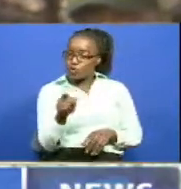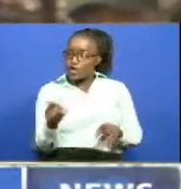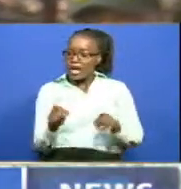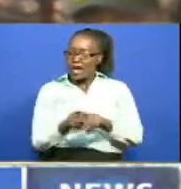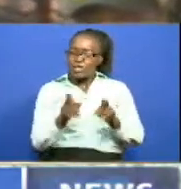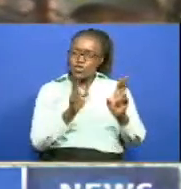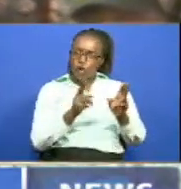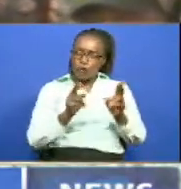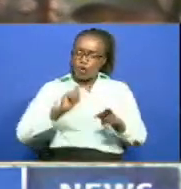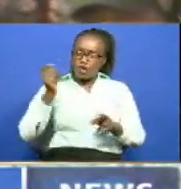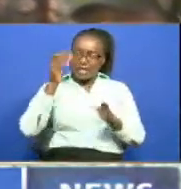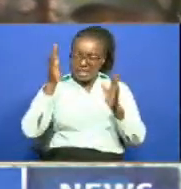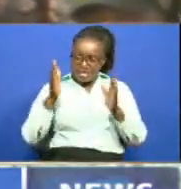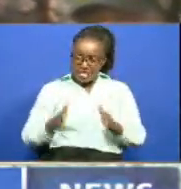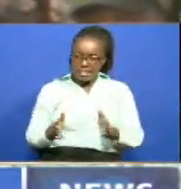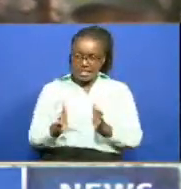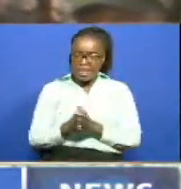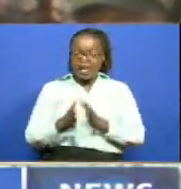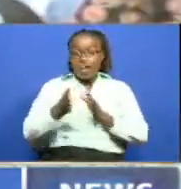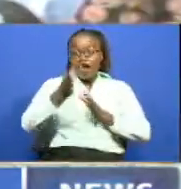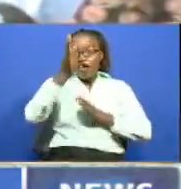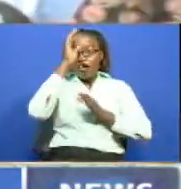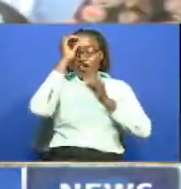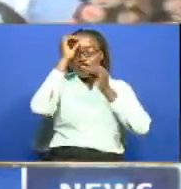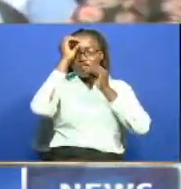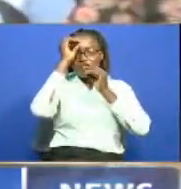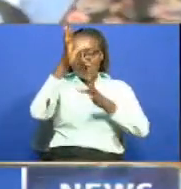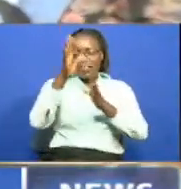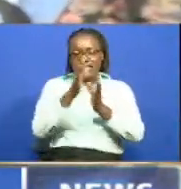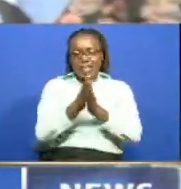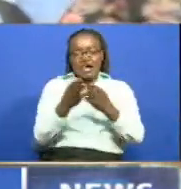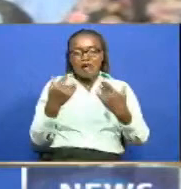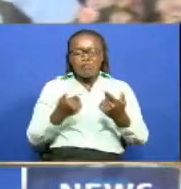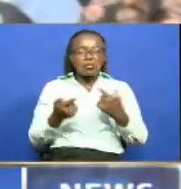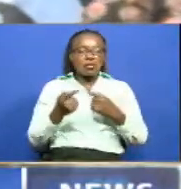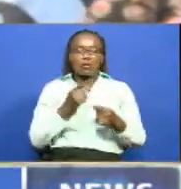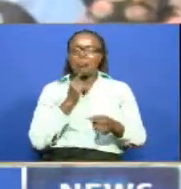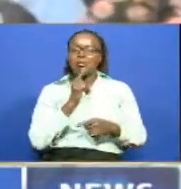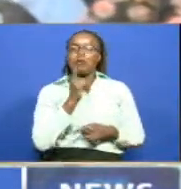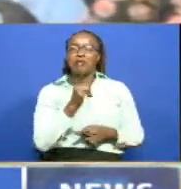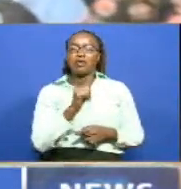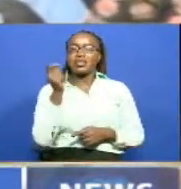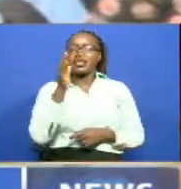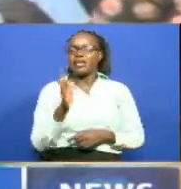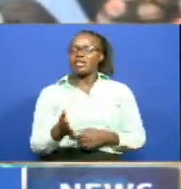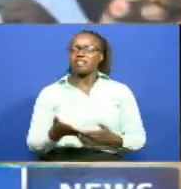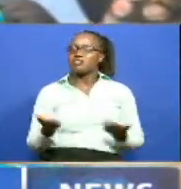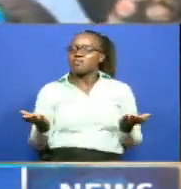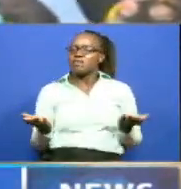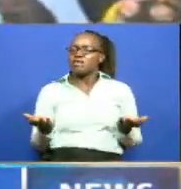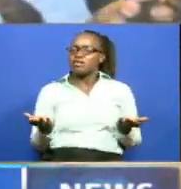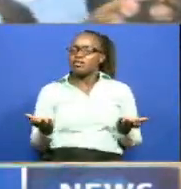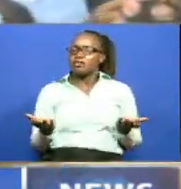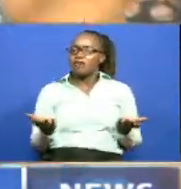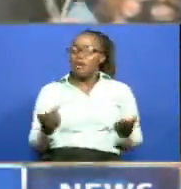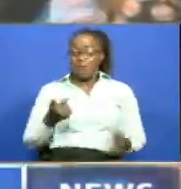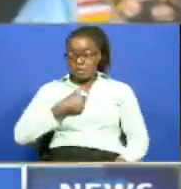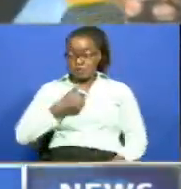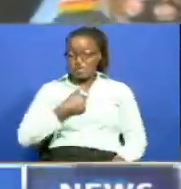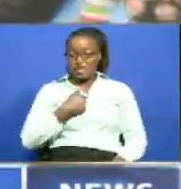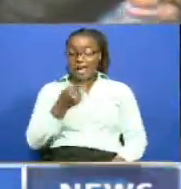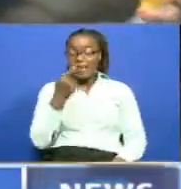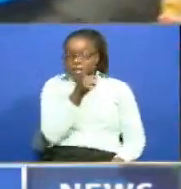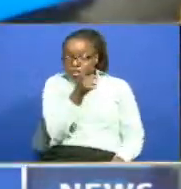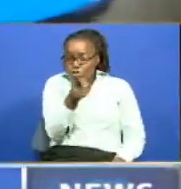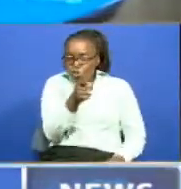wa Kenya na God the Father. Ati watu wanakuja kutisha wa Kenya. Mimi nataka niwaambie